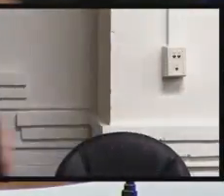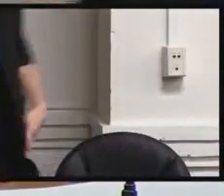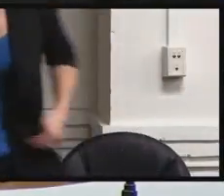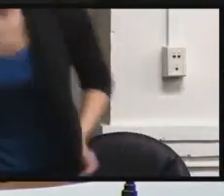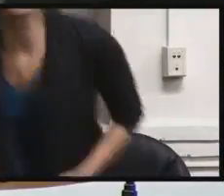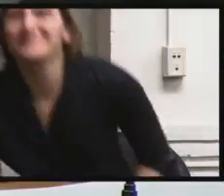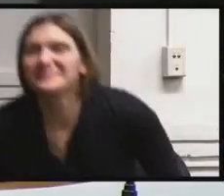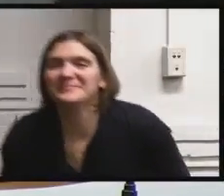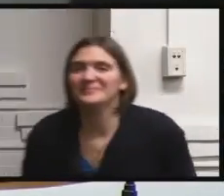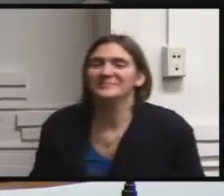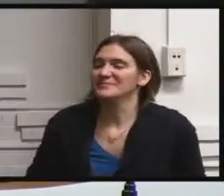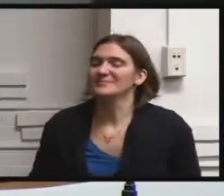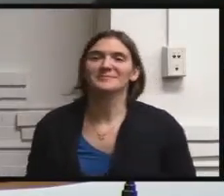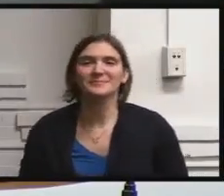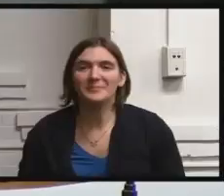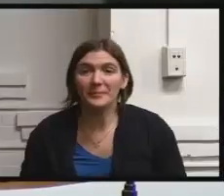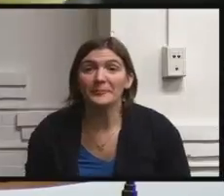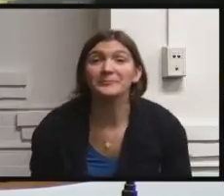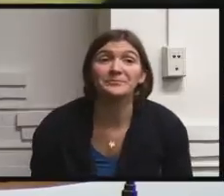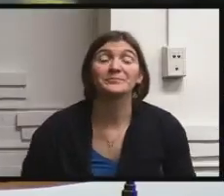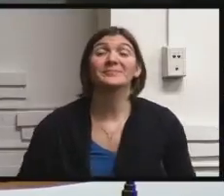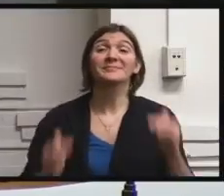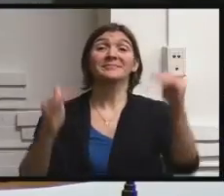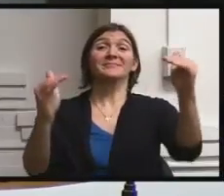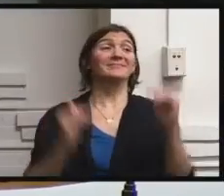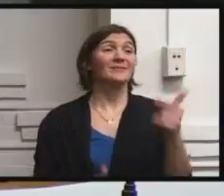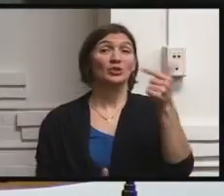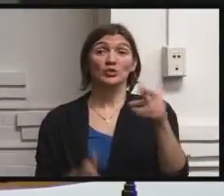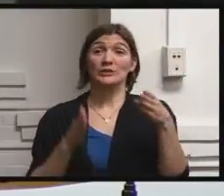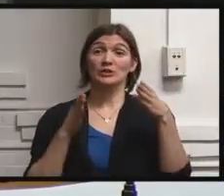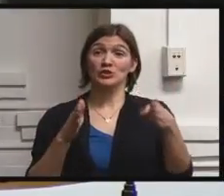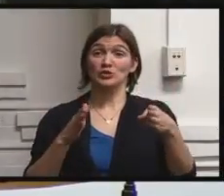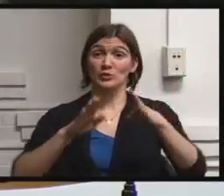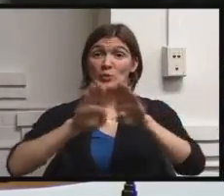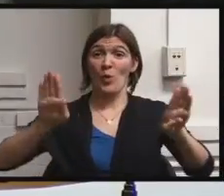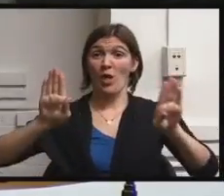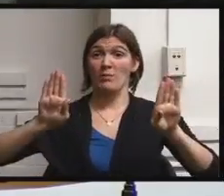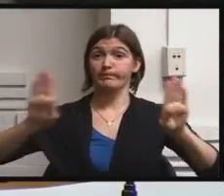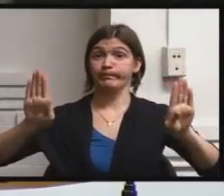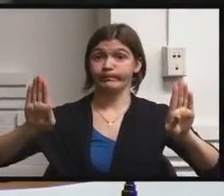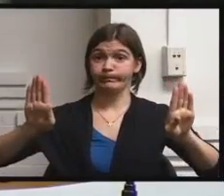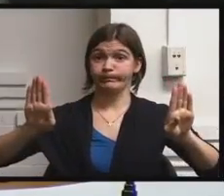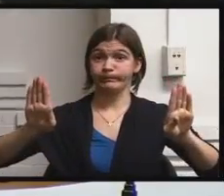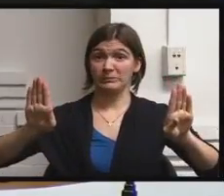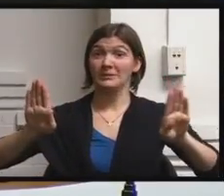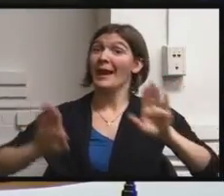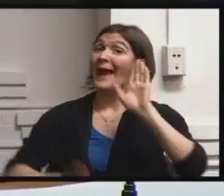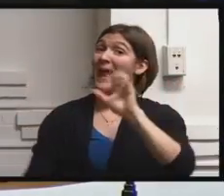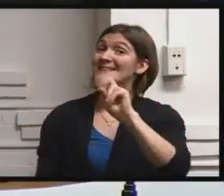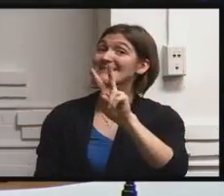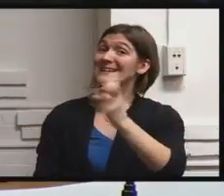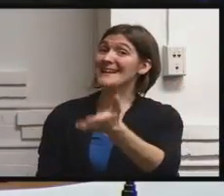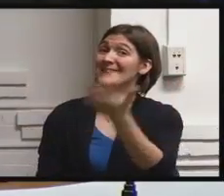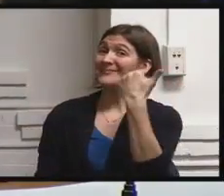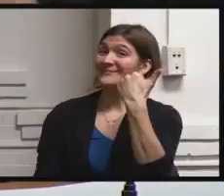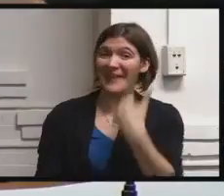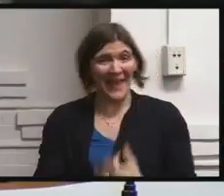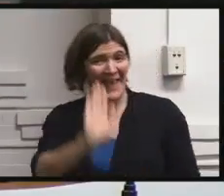Street retaining wall. Hi, Steve. Hi. Glad we could keep you late.